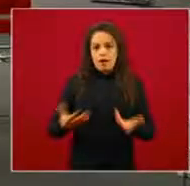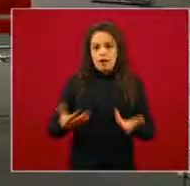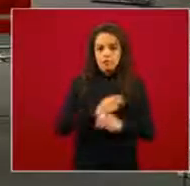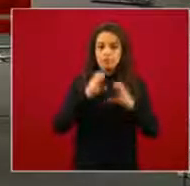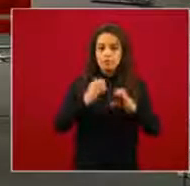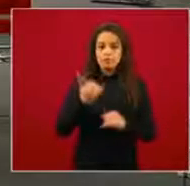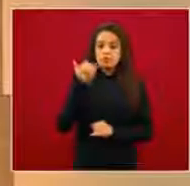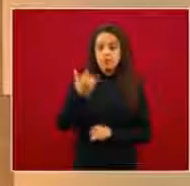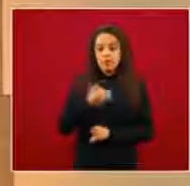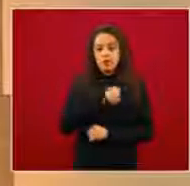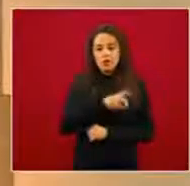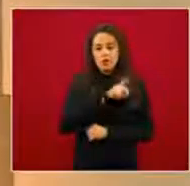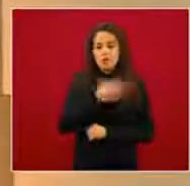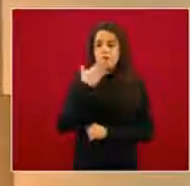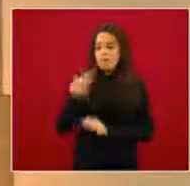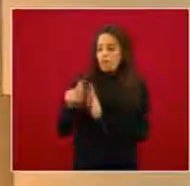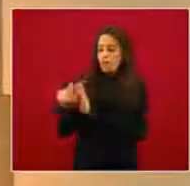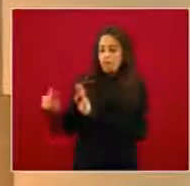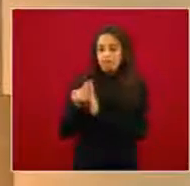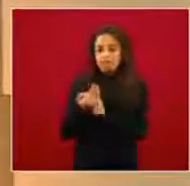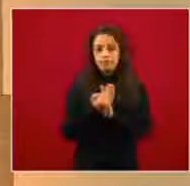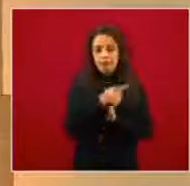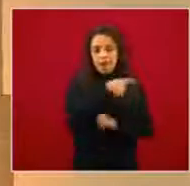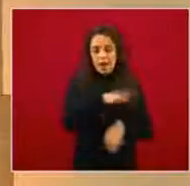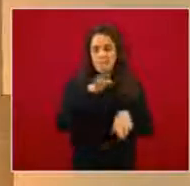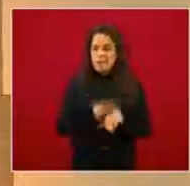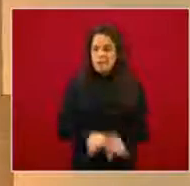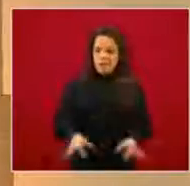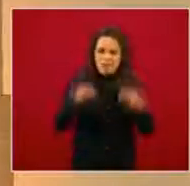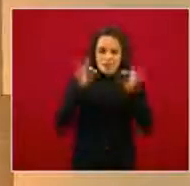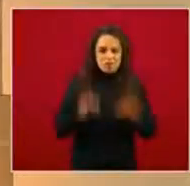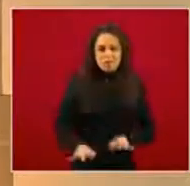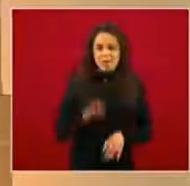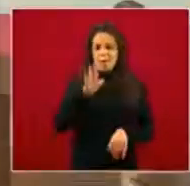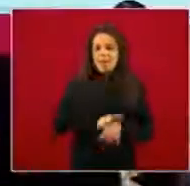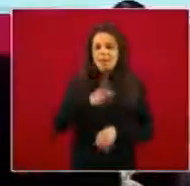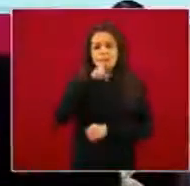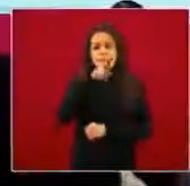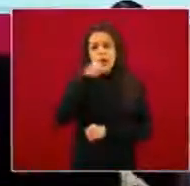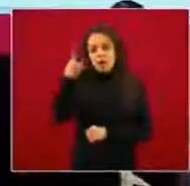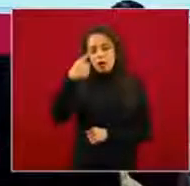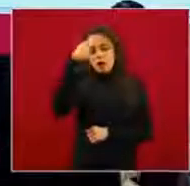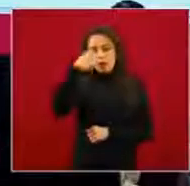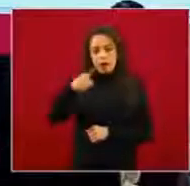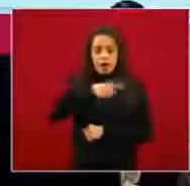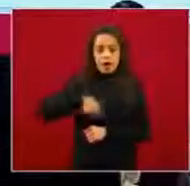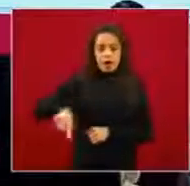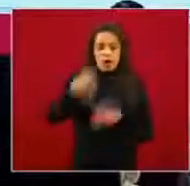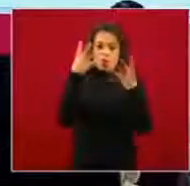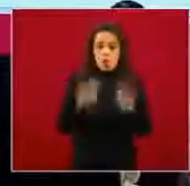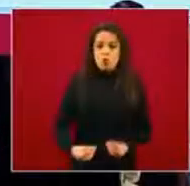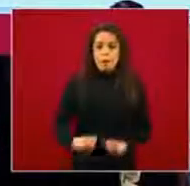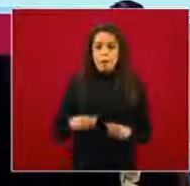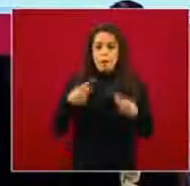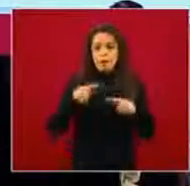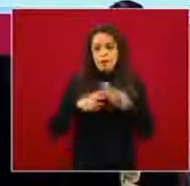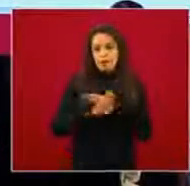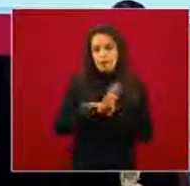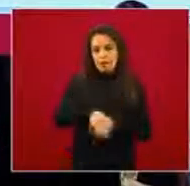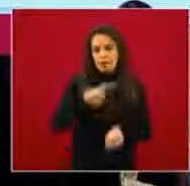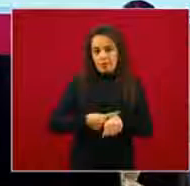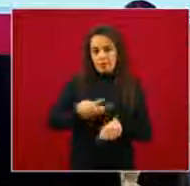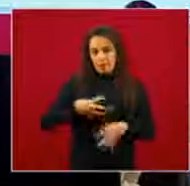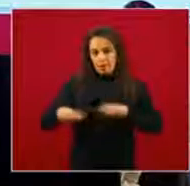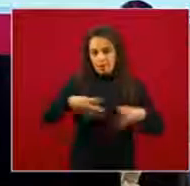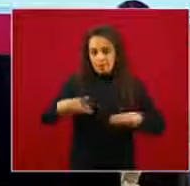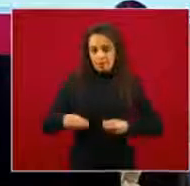and safe distancing continue to be the best tools, the most effective ones. the ones with a massive implication. Next slide. It